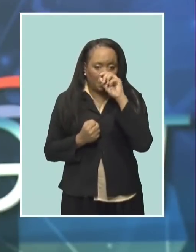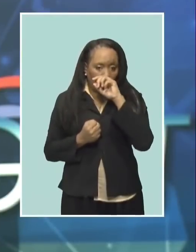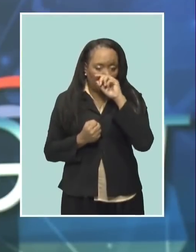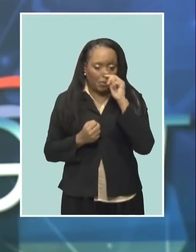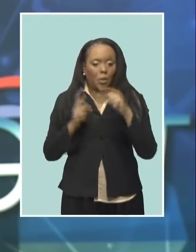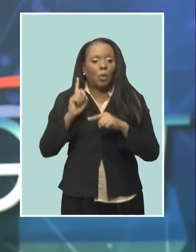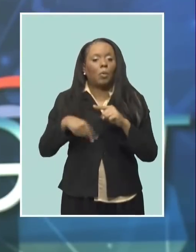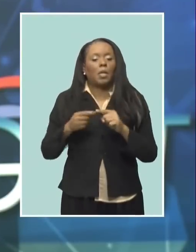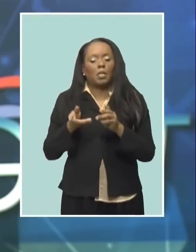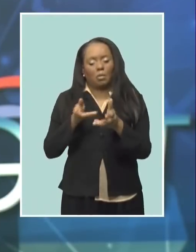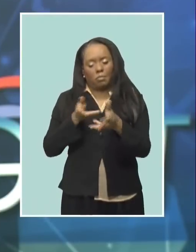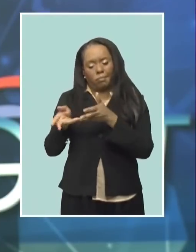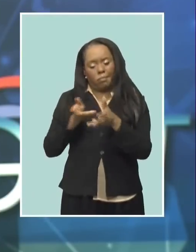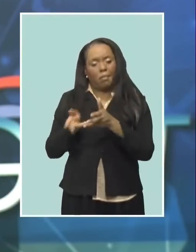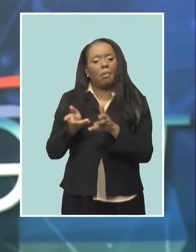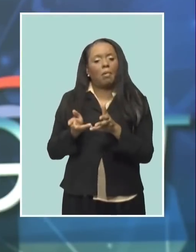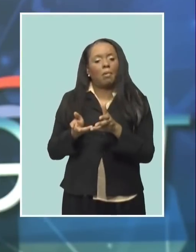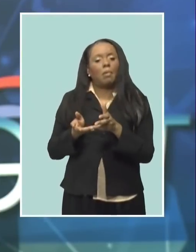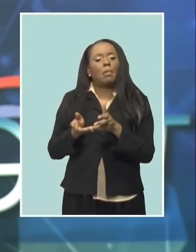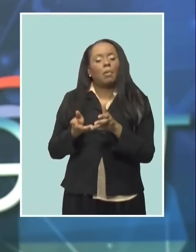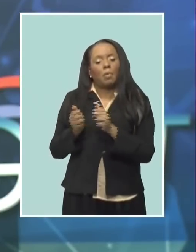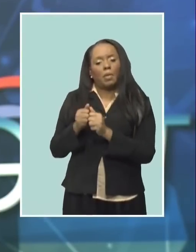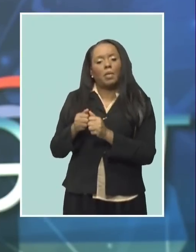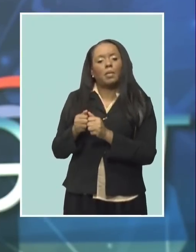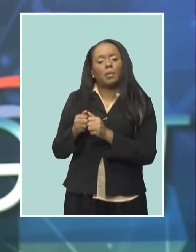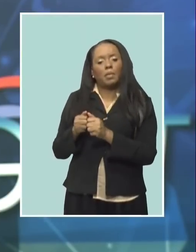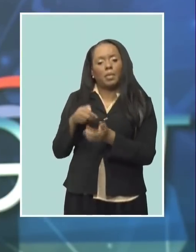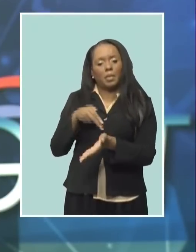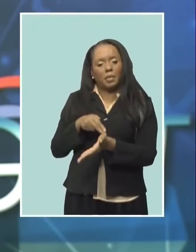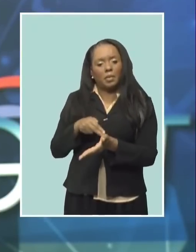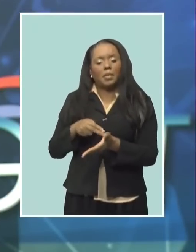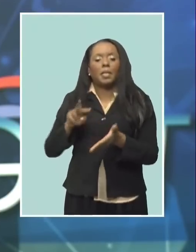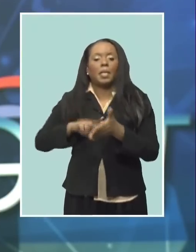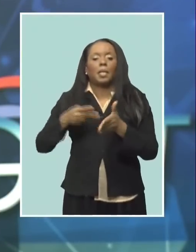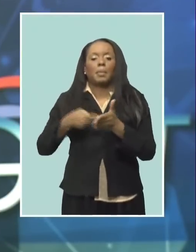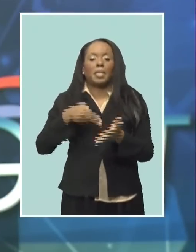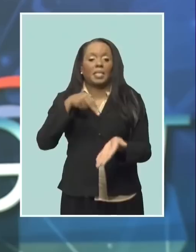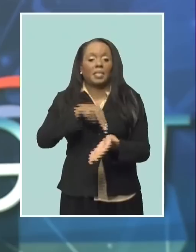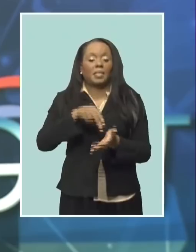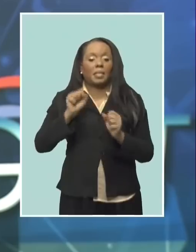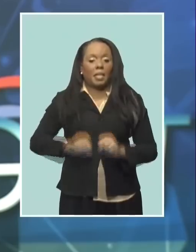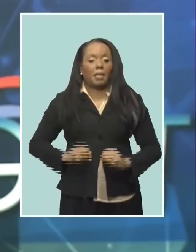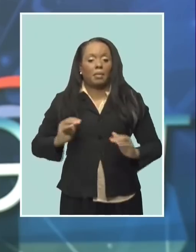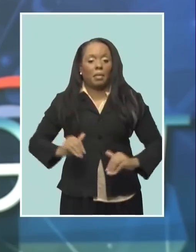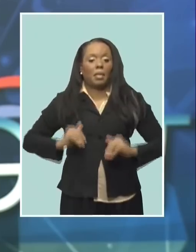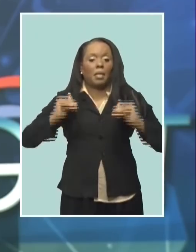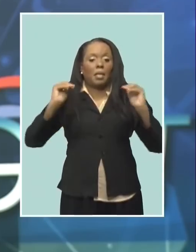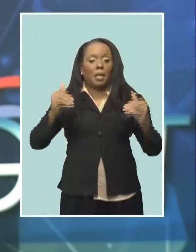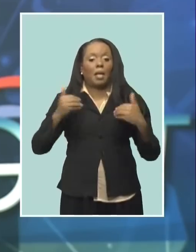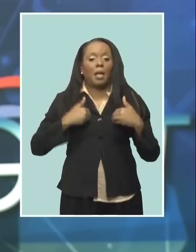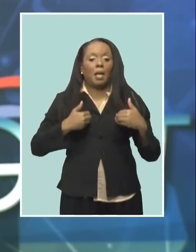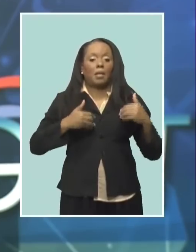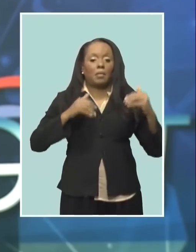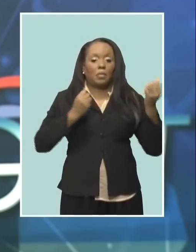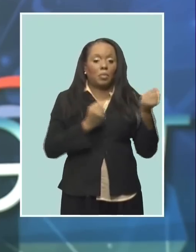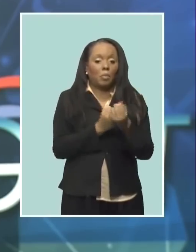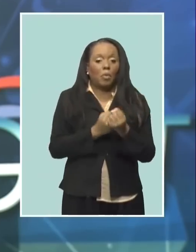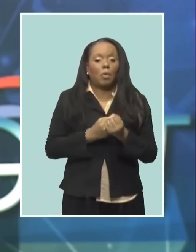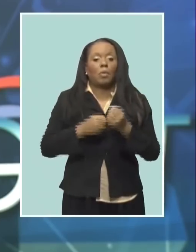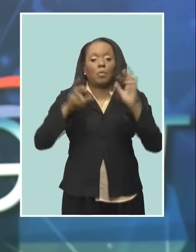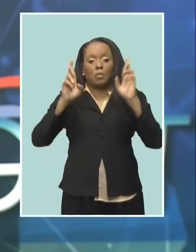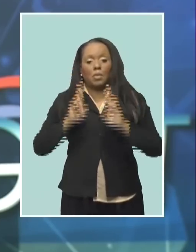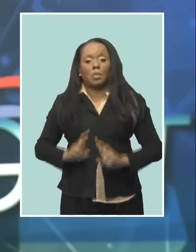through collaborative efforts, nursing standards in Barbados can be elevated, ensuring support, respect, and a brighter future